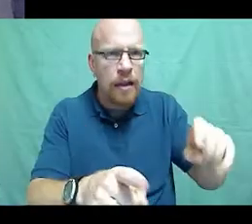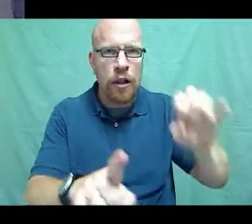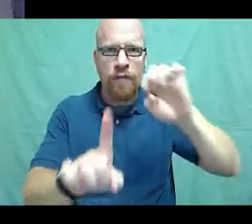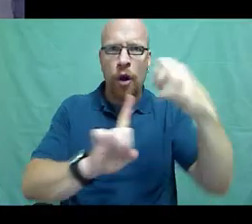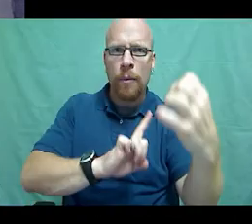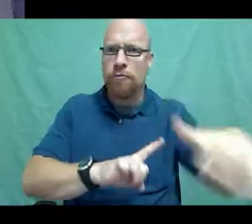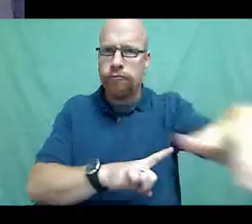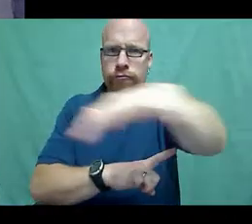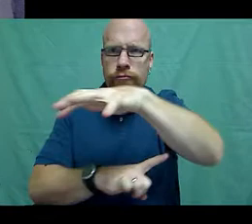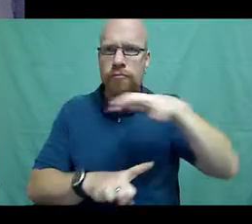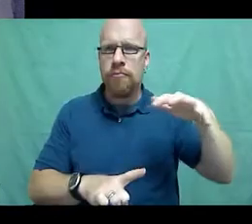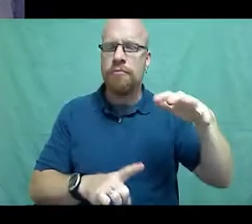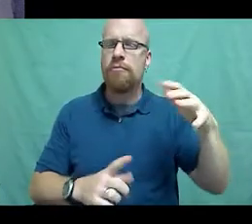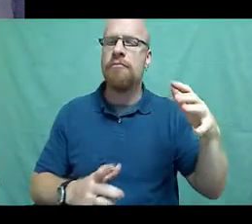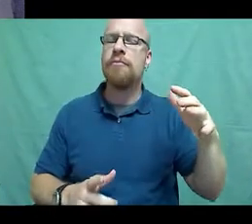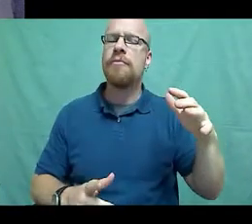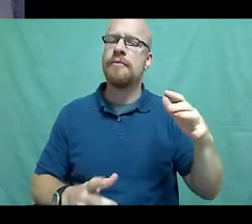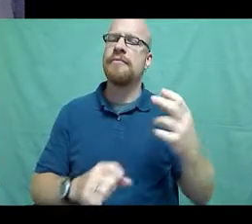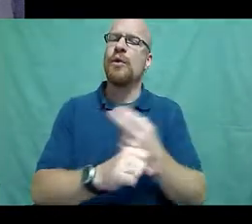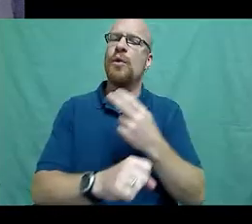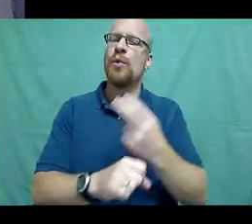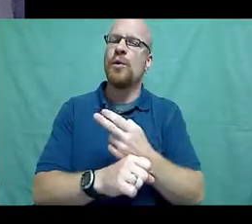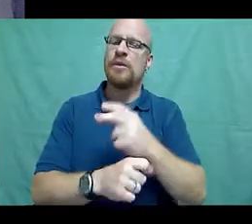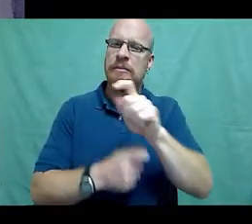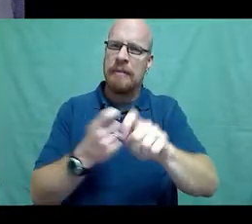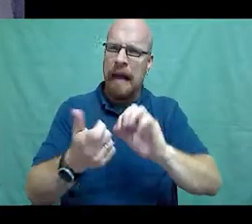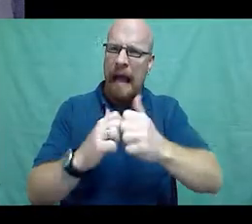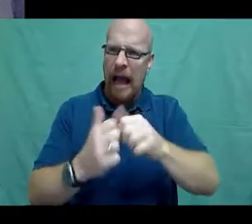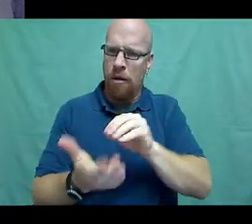counting things in their environment.